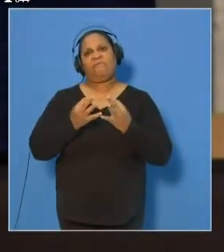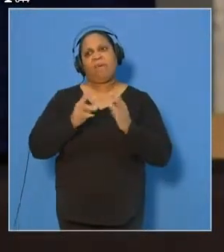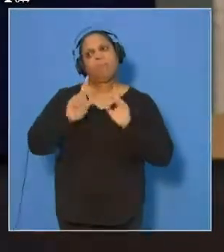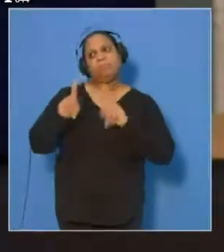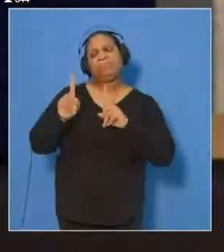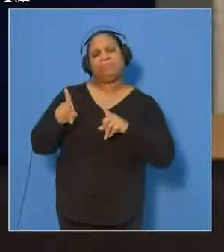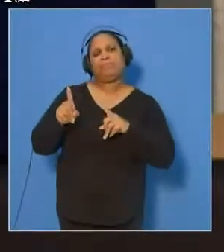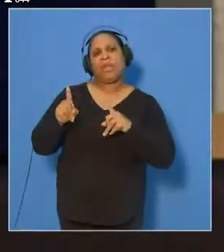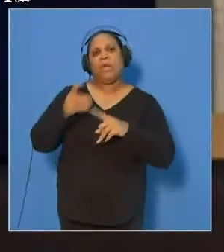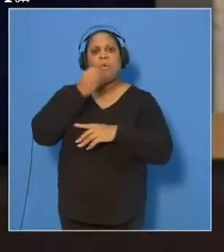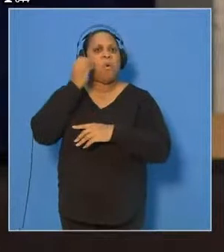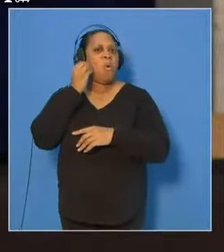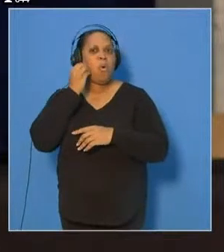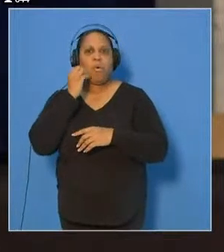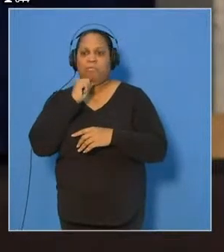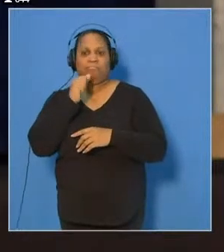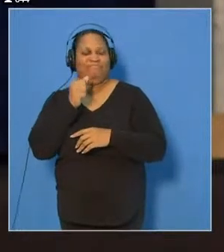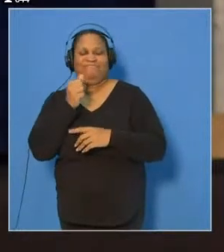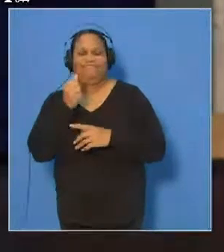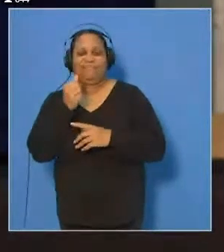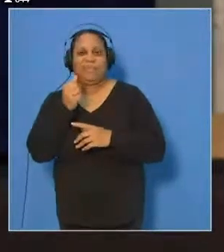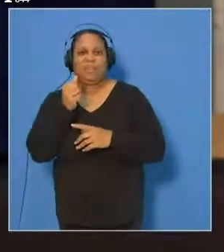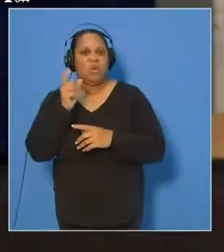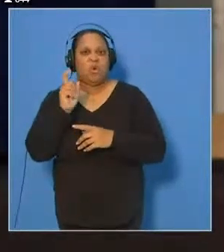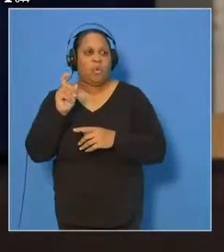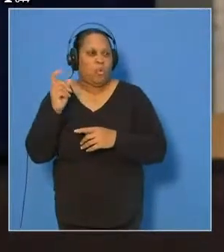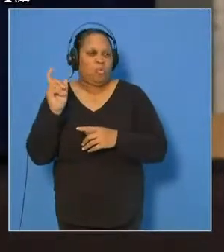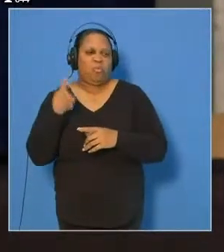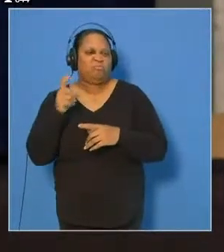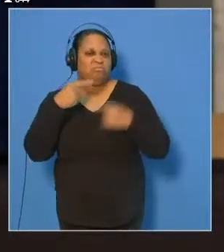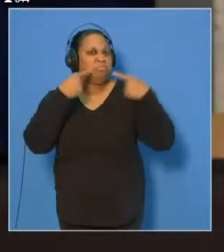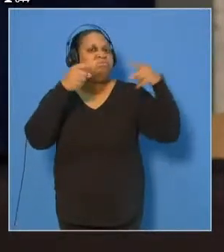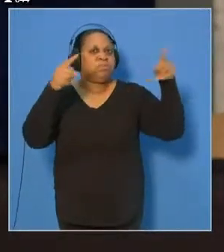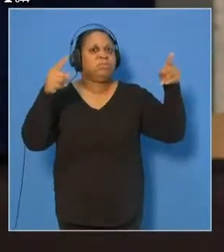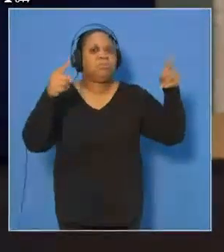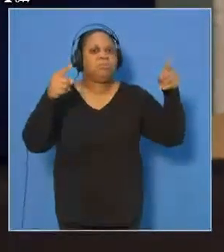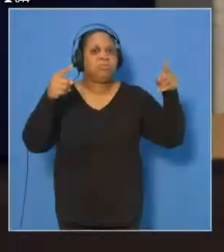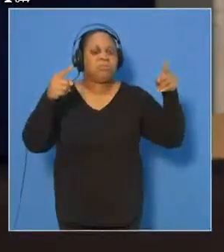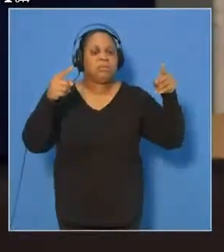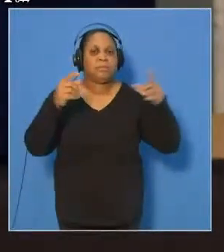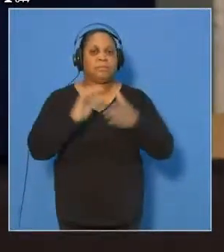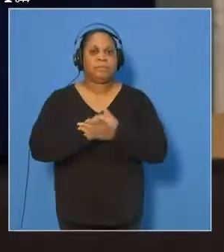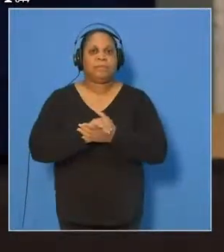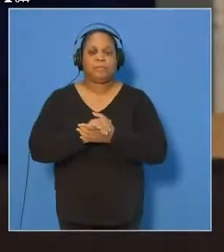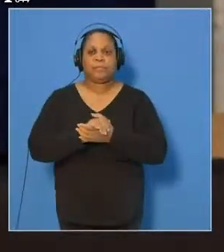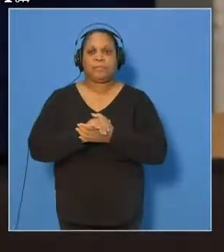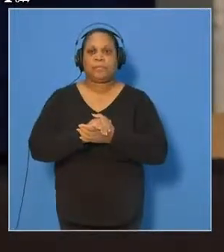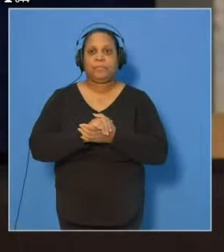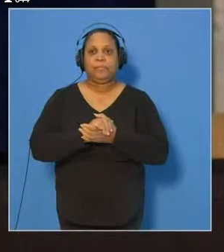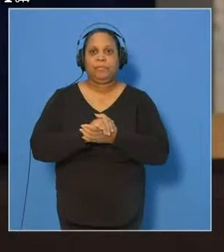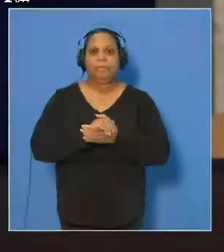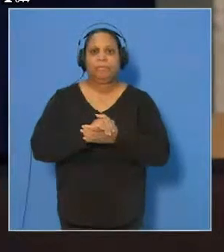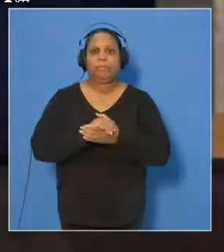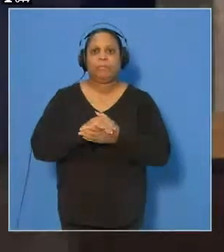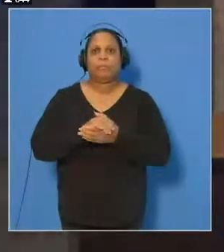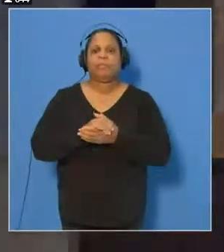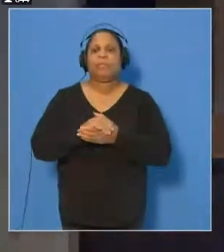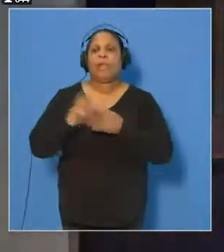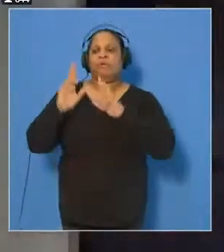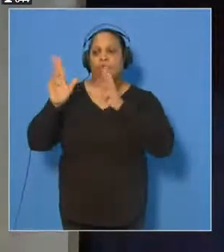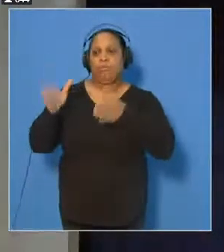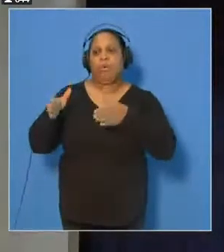nursing home, those are not the kinds of things that we would make a public announcement around. Premier, with another flight coming